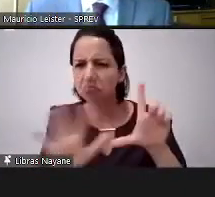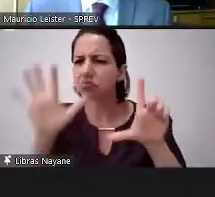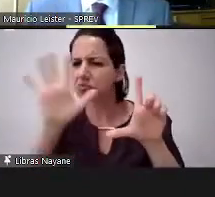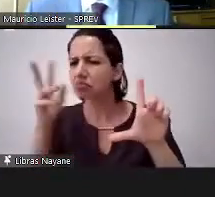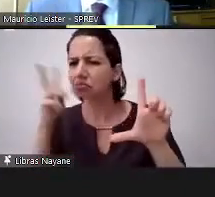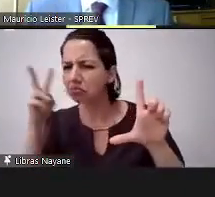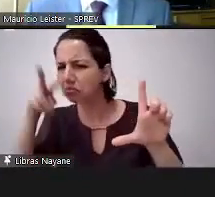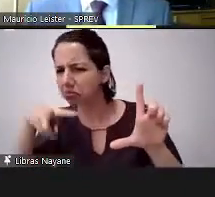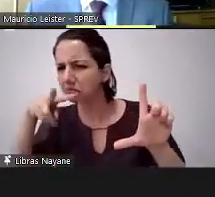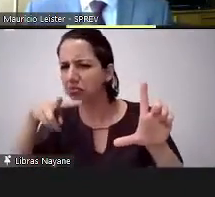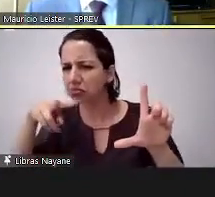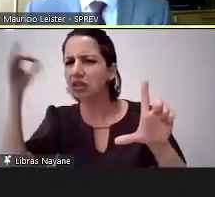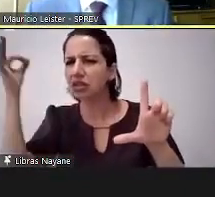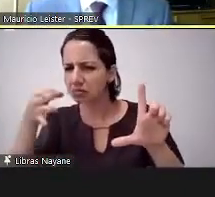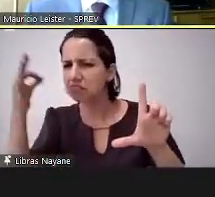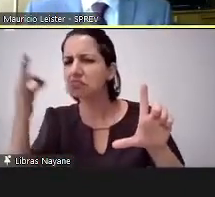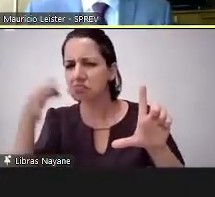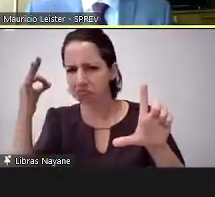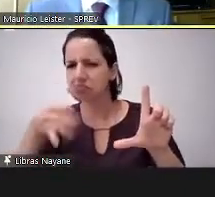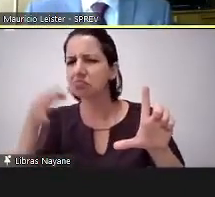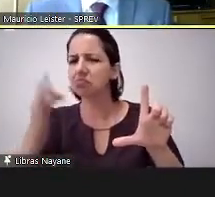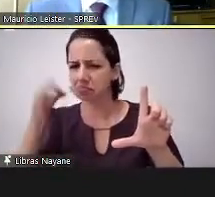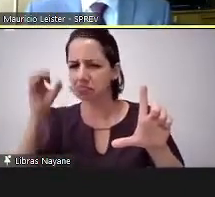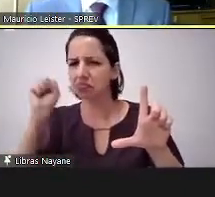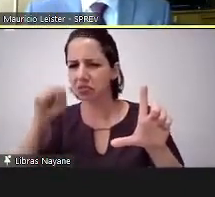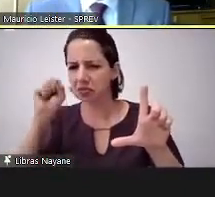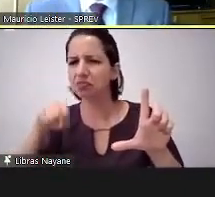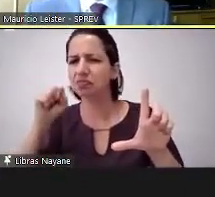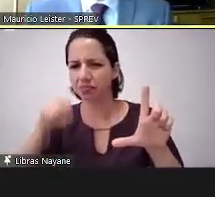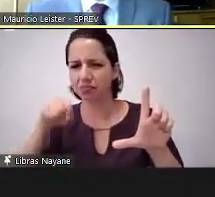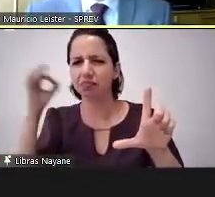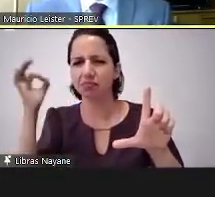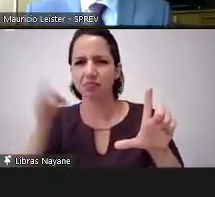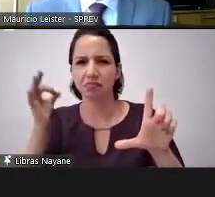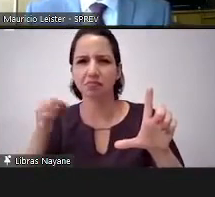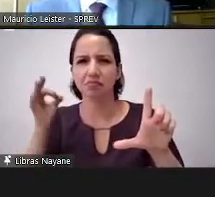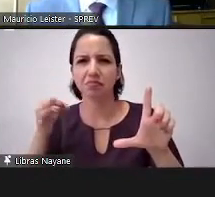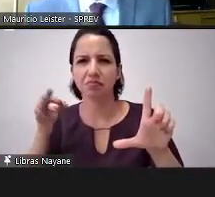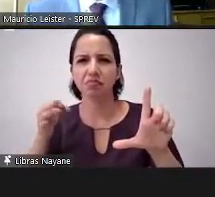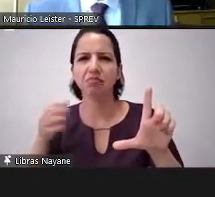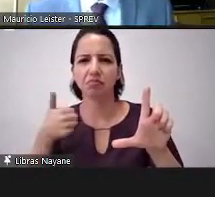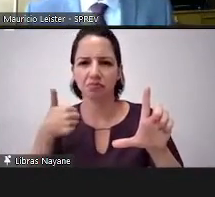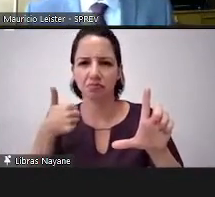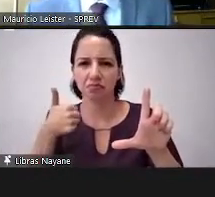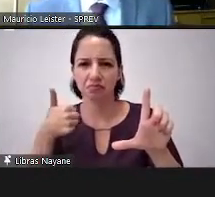view. Okay. Yes, I see it in full screen.